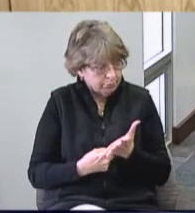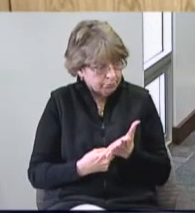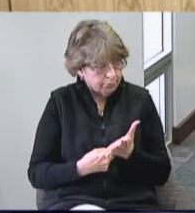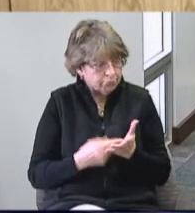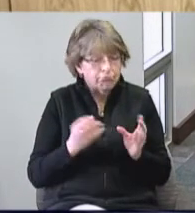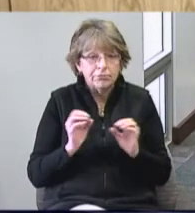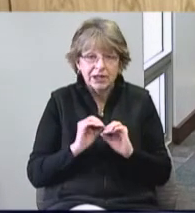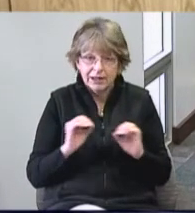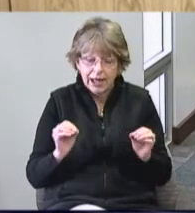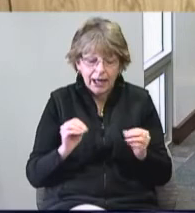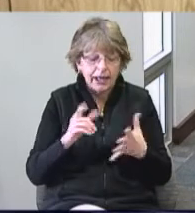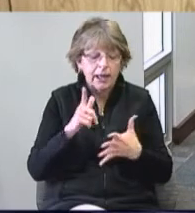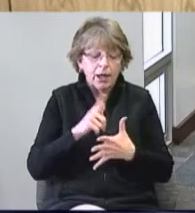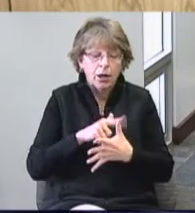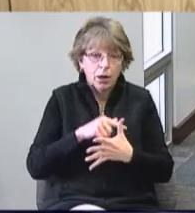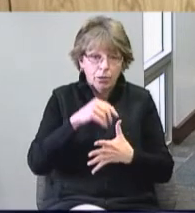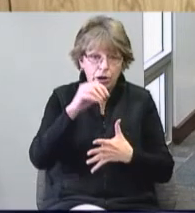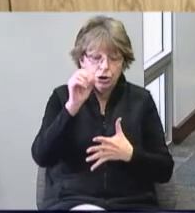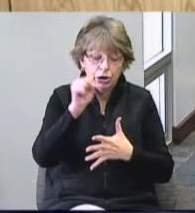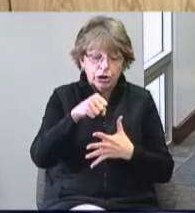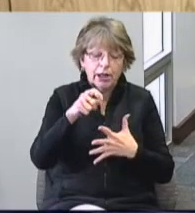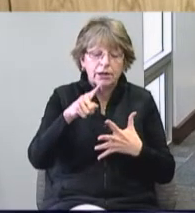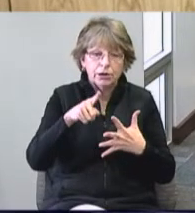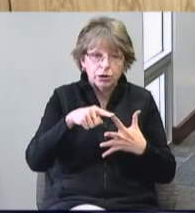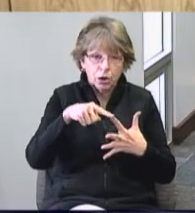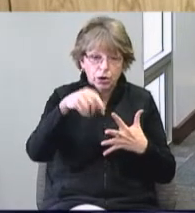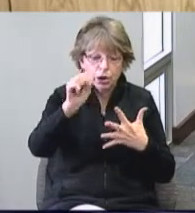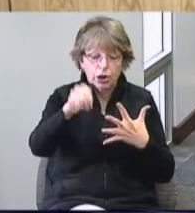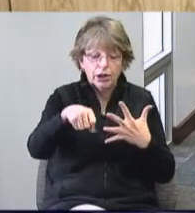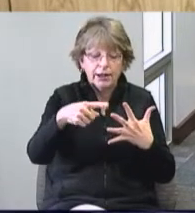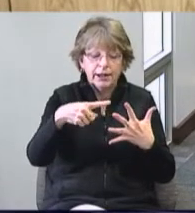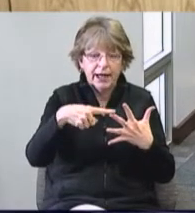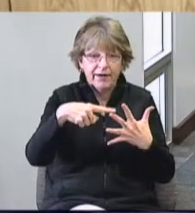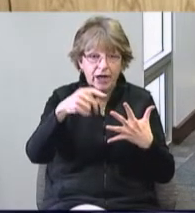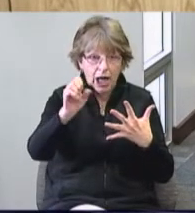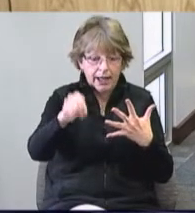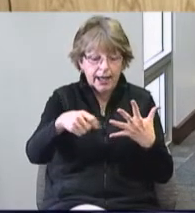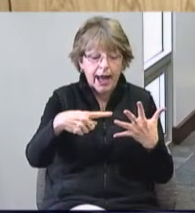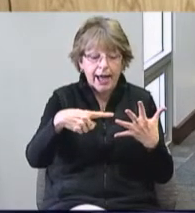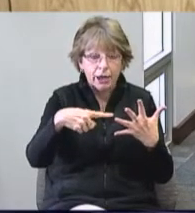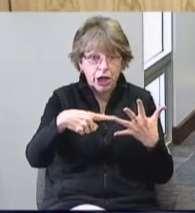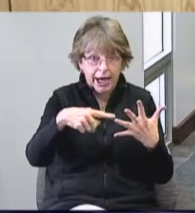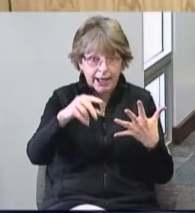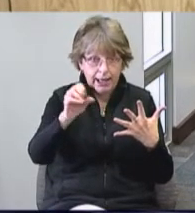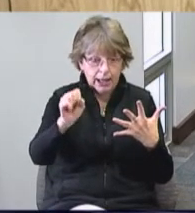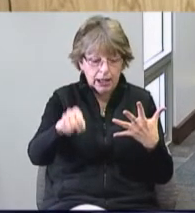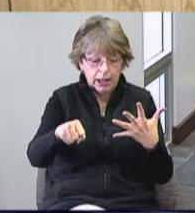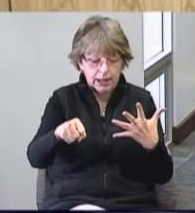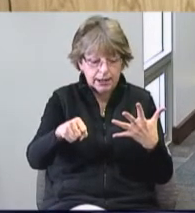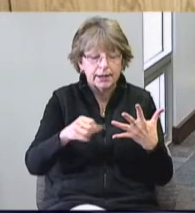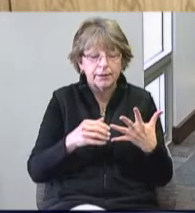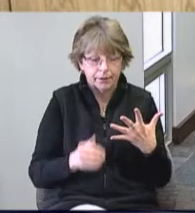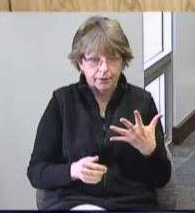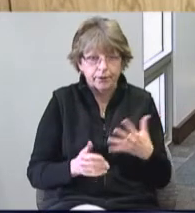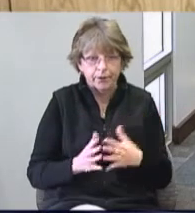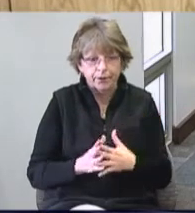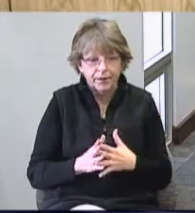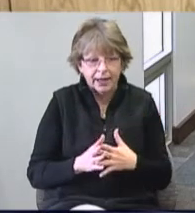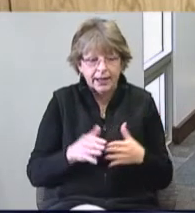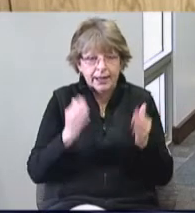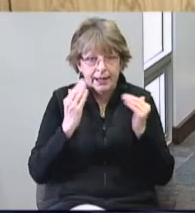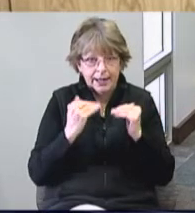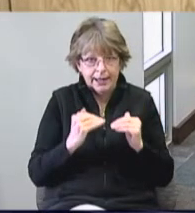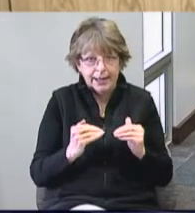Hearing none, please call the roll. Bush, Yes. Soldner, yes, Daveline, Yes. Tyros de Carvalho. Yes. Next